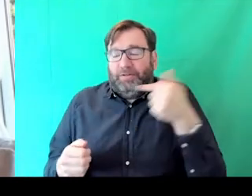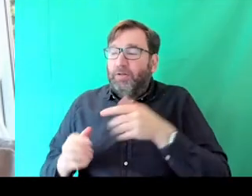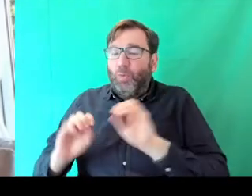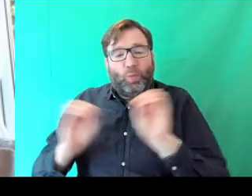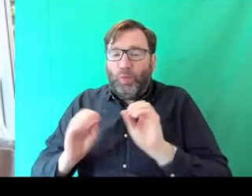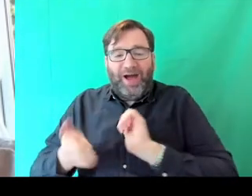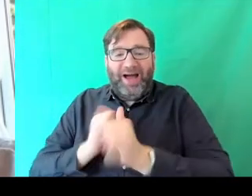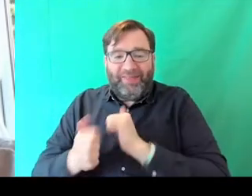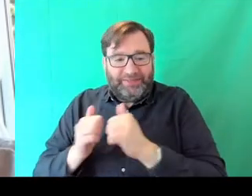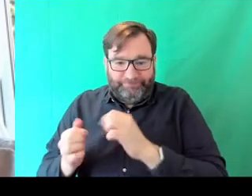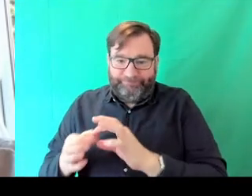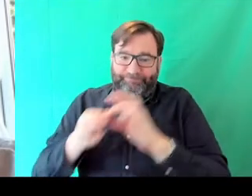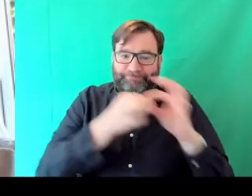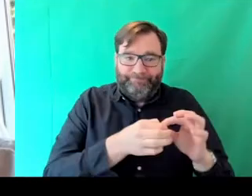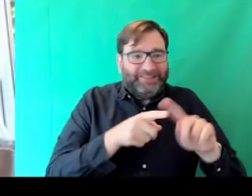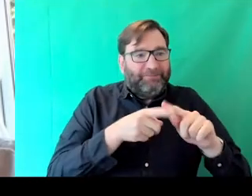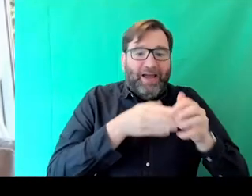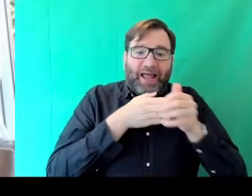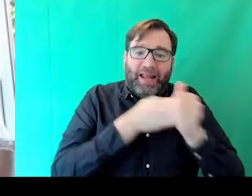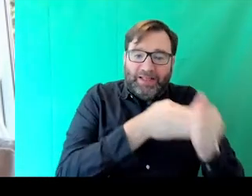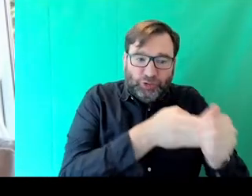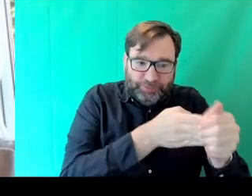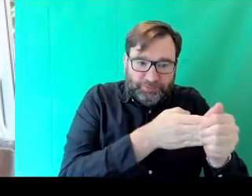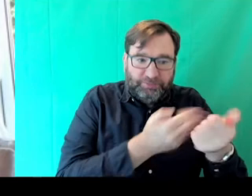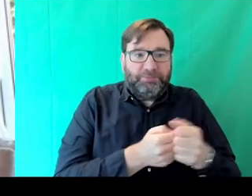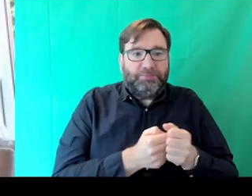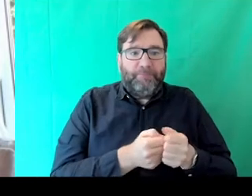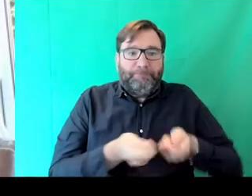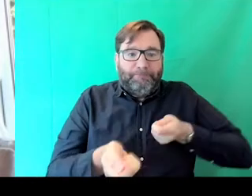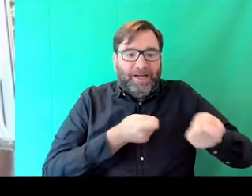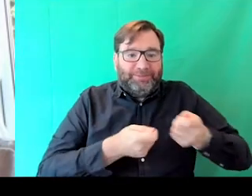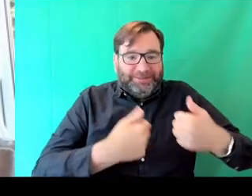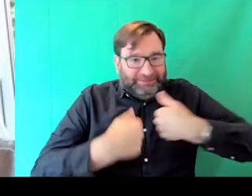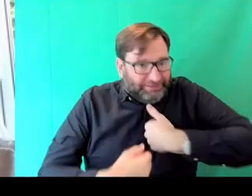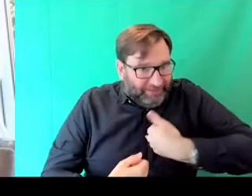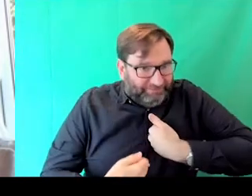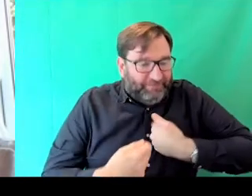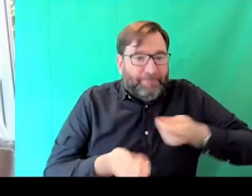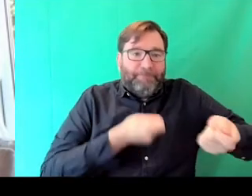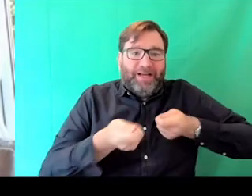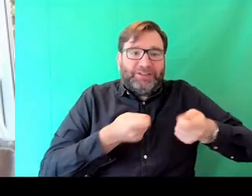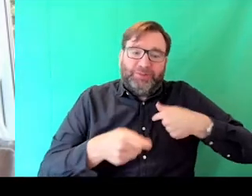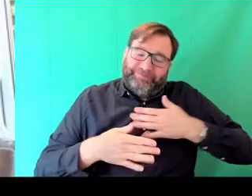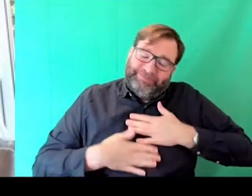career? And what gives you that competitive advantage? And we'll start first with Anna.